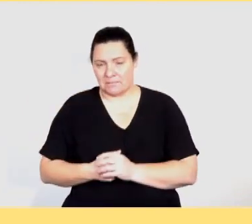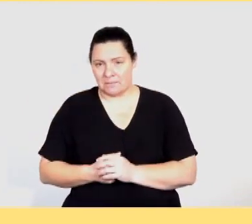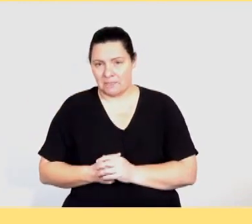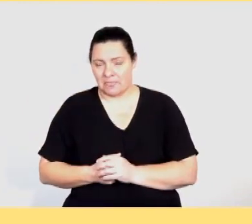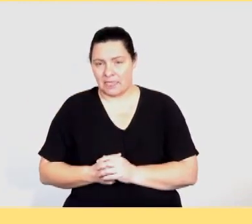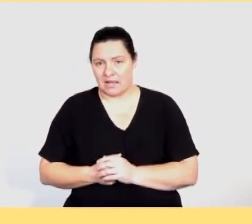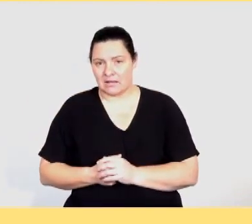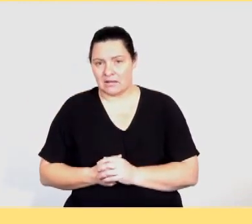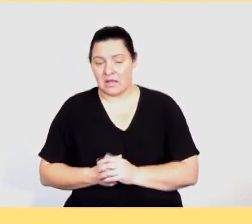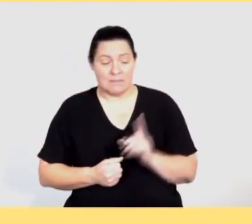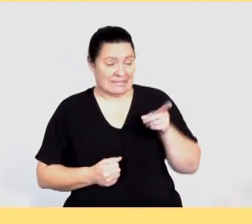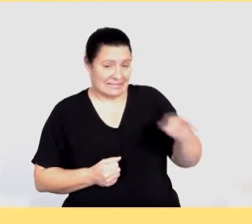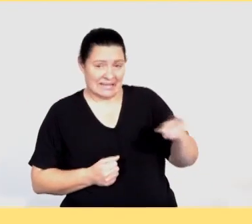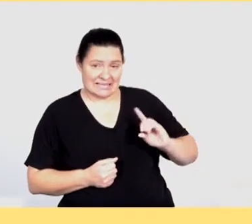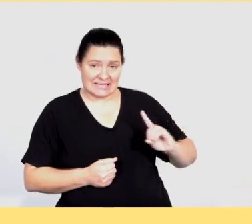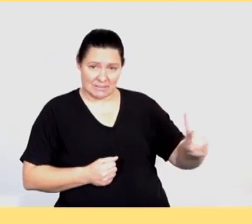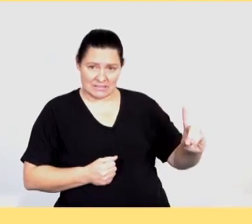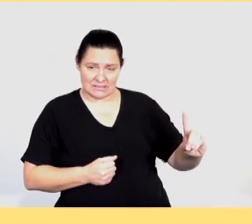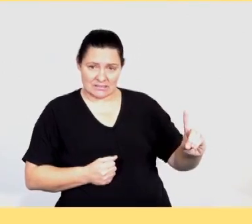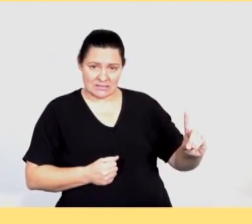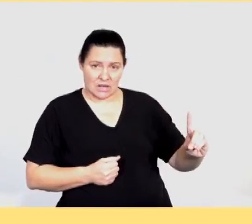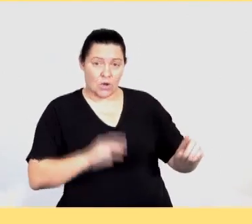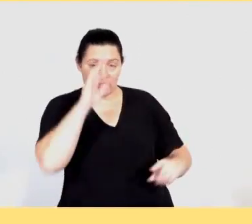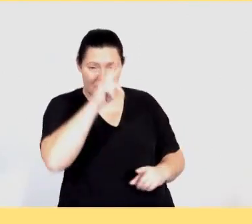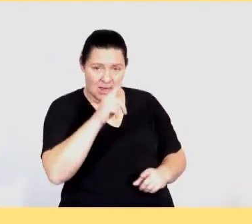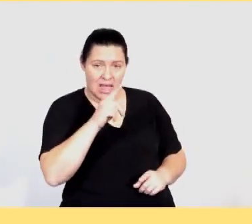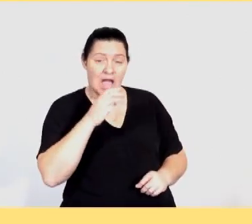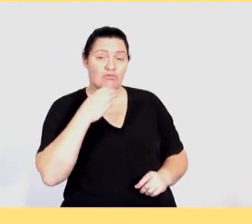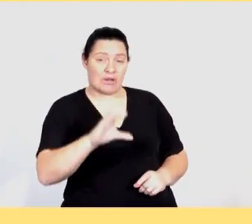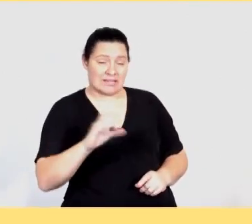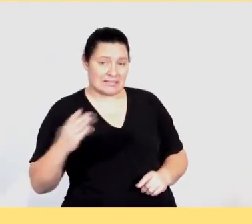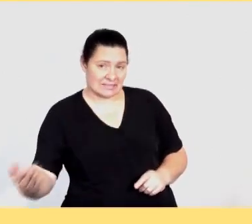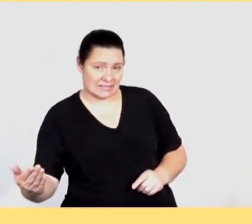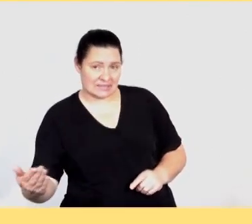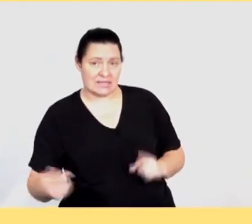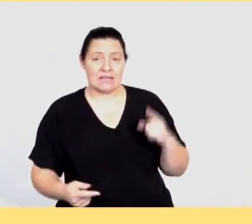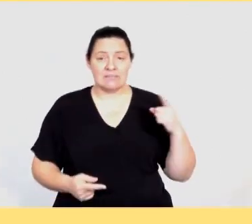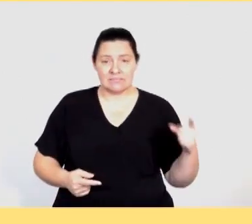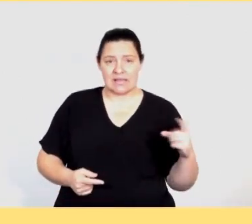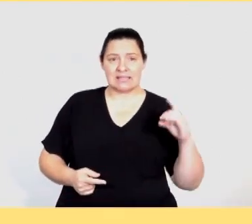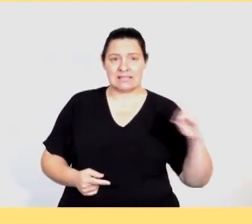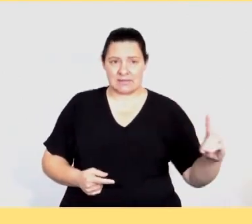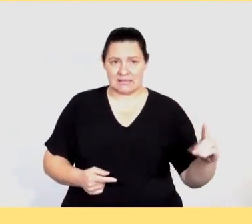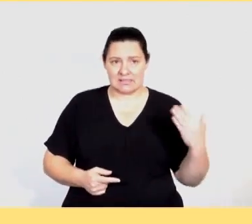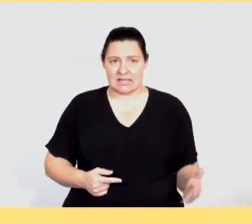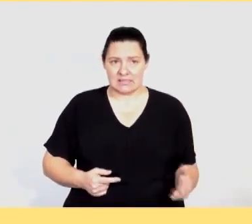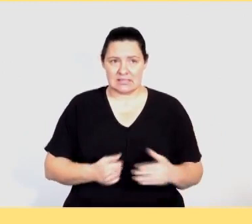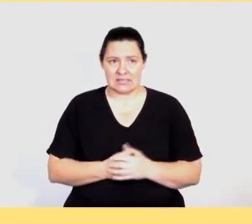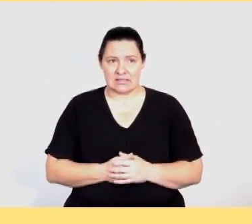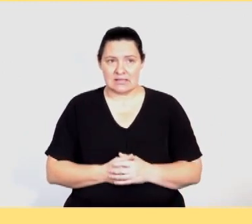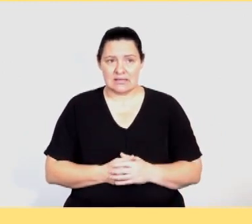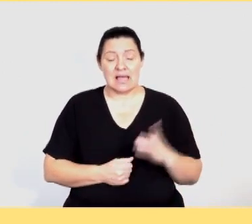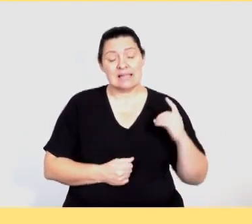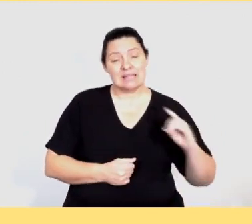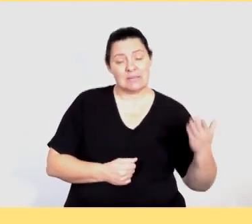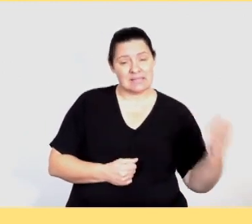plus. But on the debit side, so remember, this is my credit side, and this becomes my debit